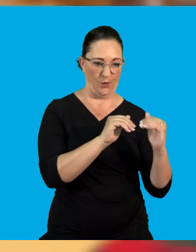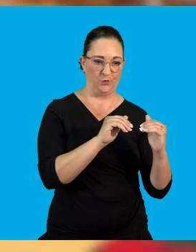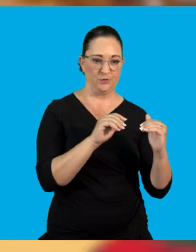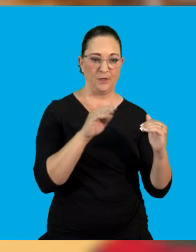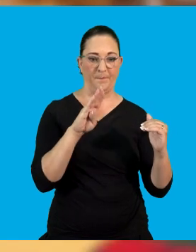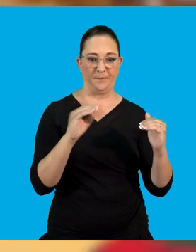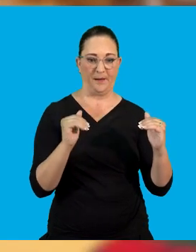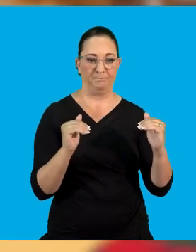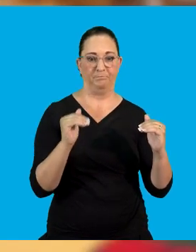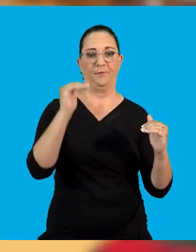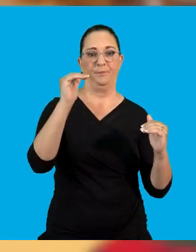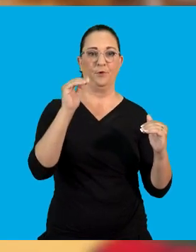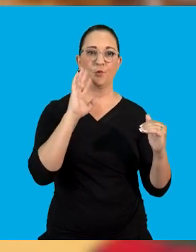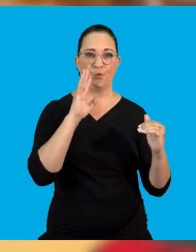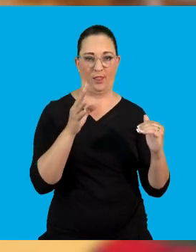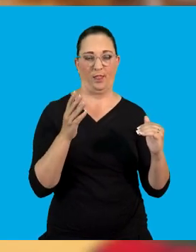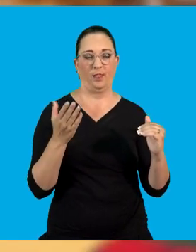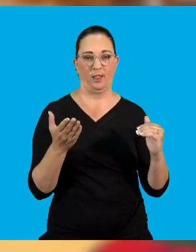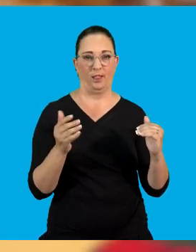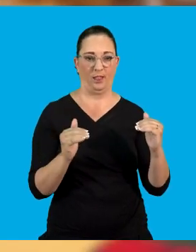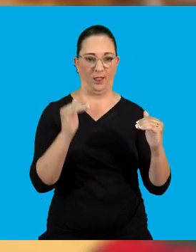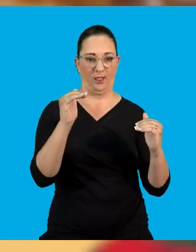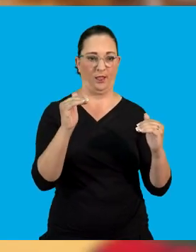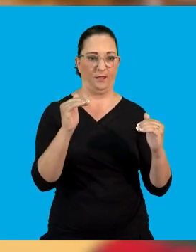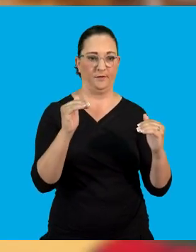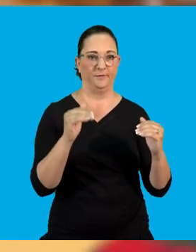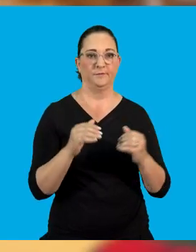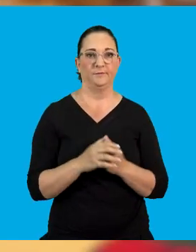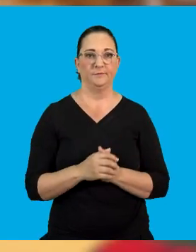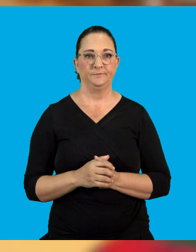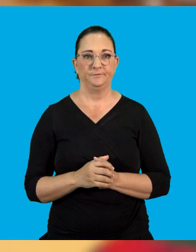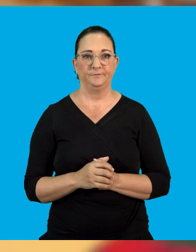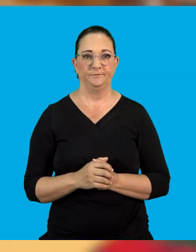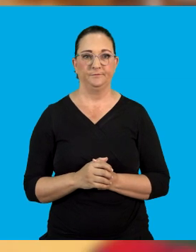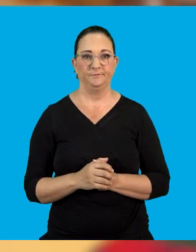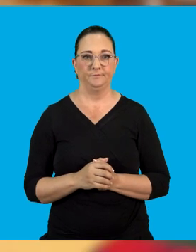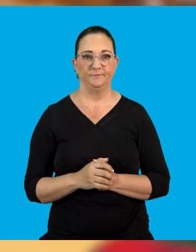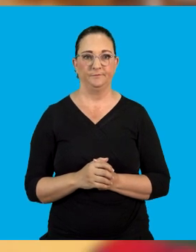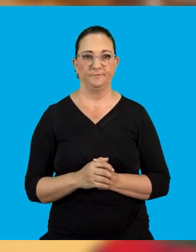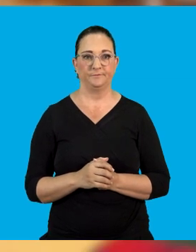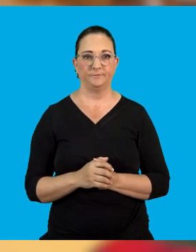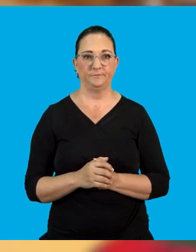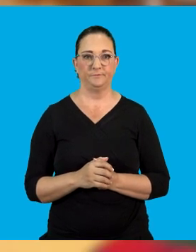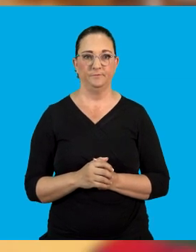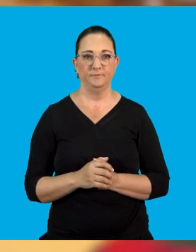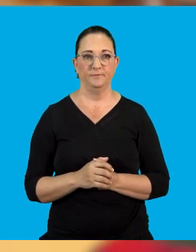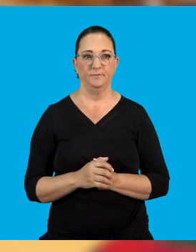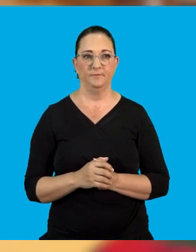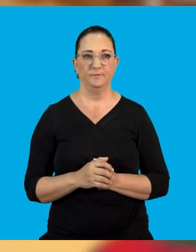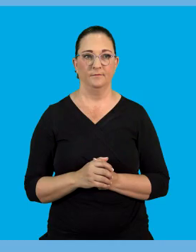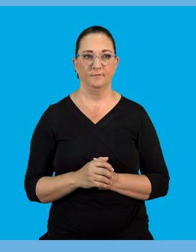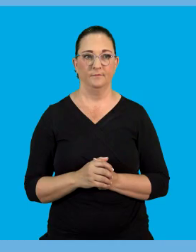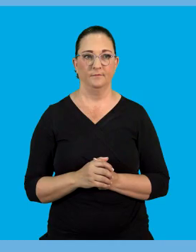loses electrons, then material B should gain the same number of electrons that were lost by material A.